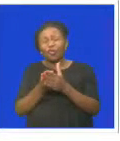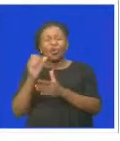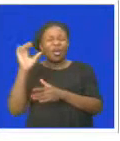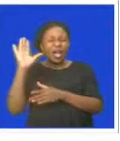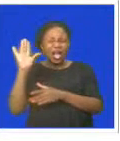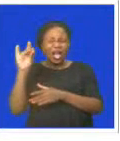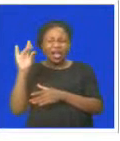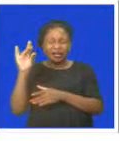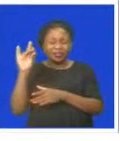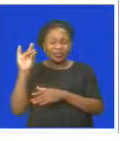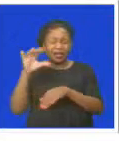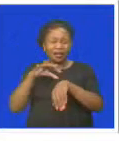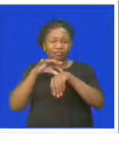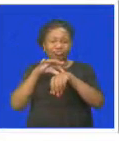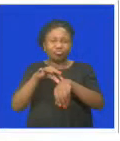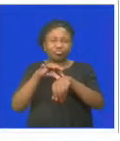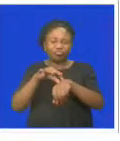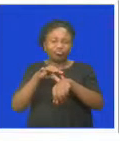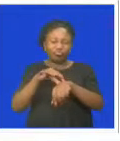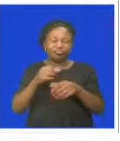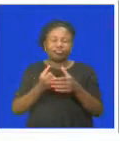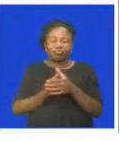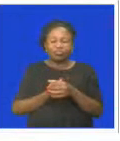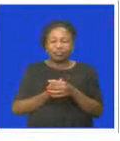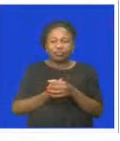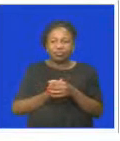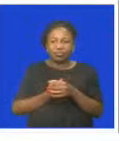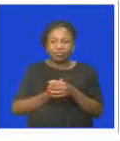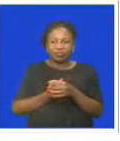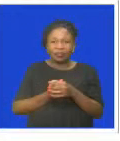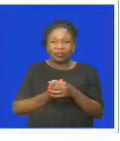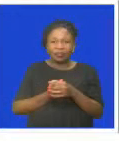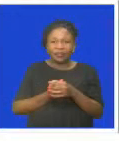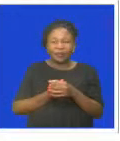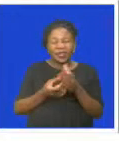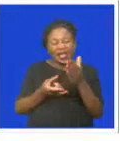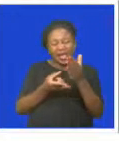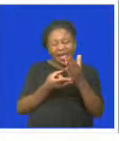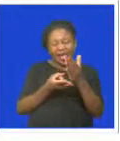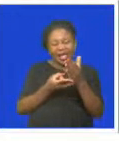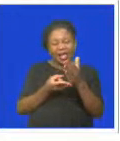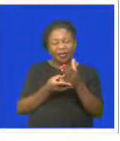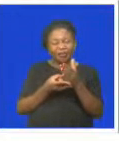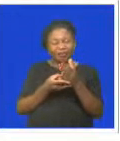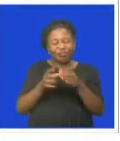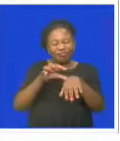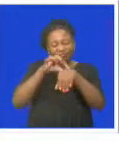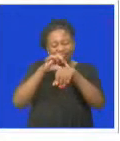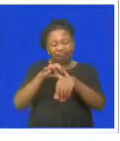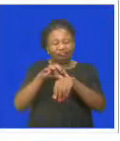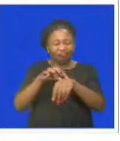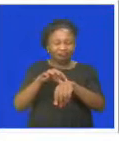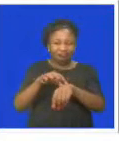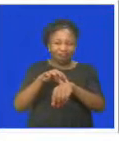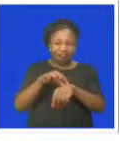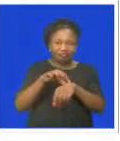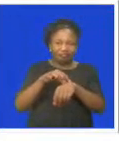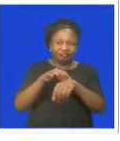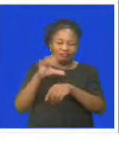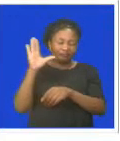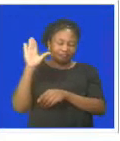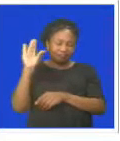An animal doctor controls diseases, treats sick and injured